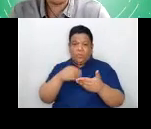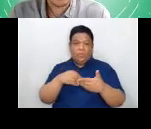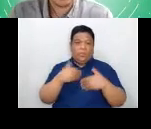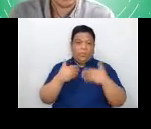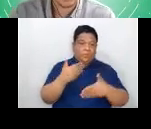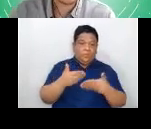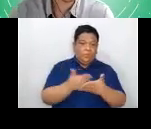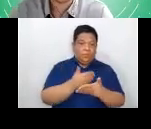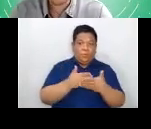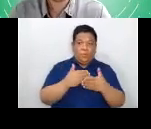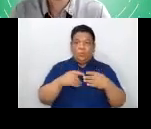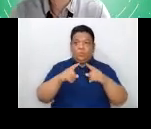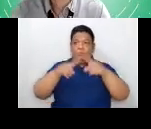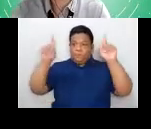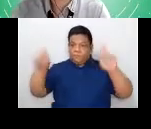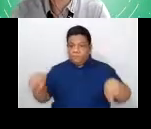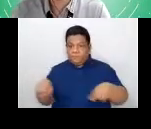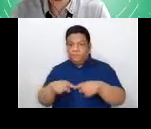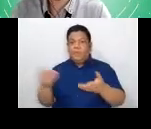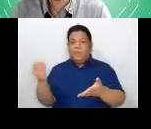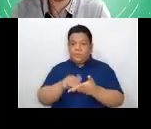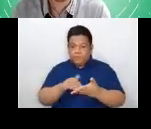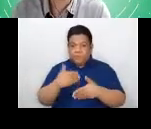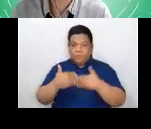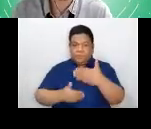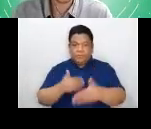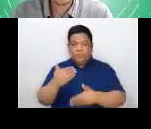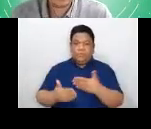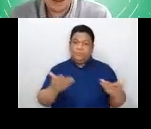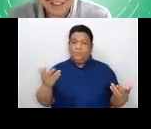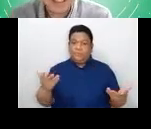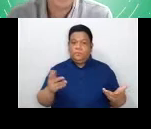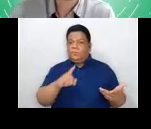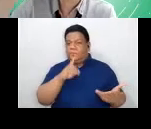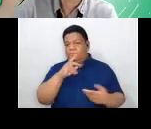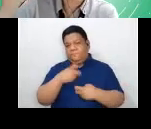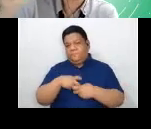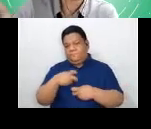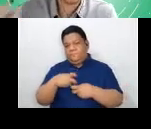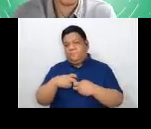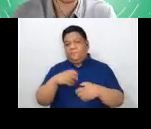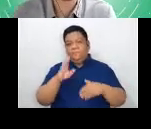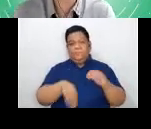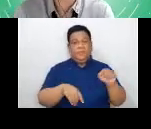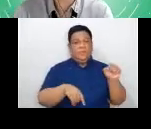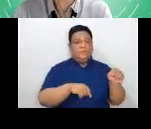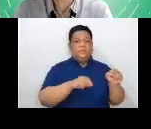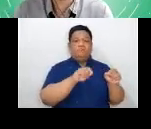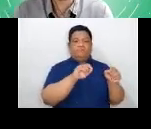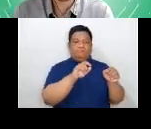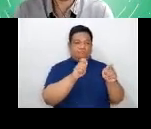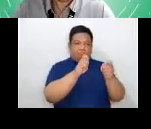having it painted again, going through the entire process. And that would what? That's definitely harder than just pressing backspace a couple of times on a